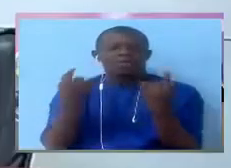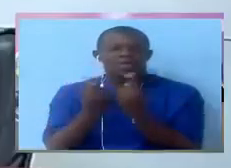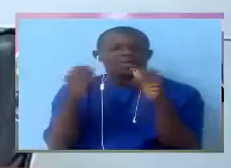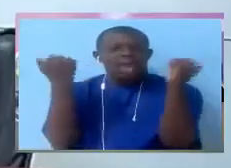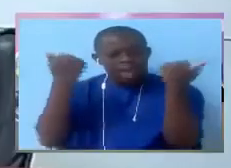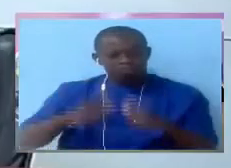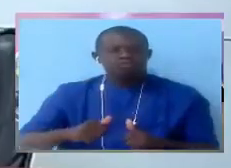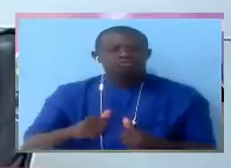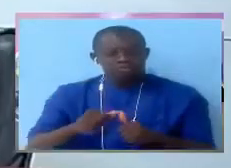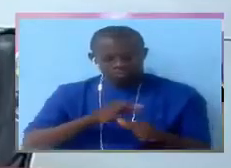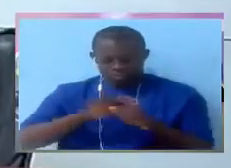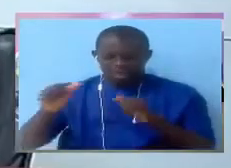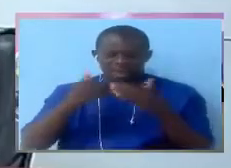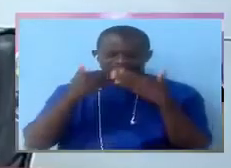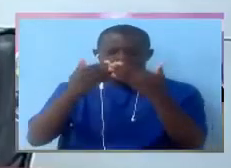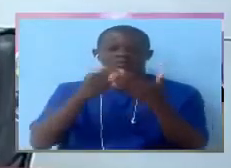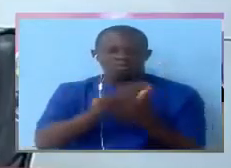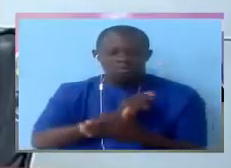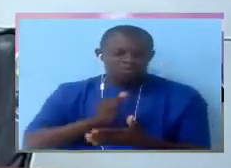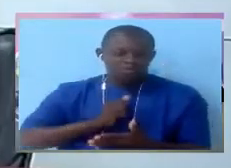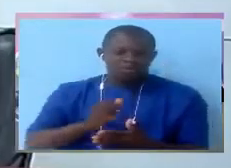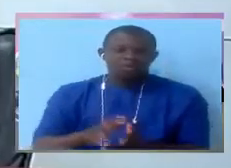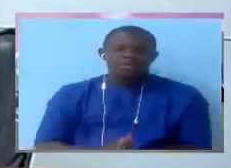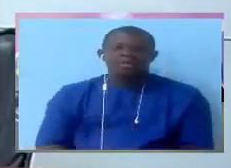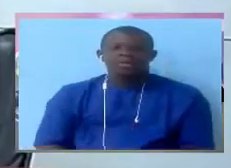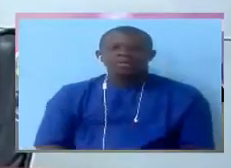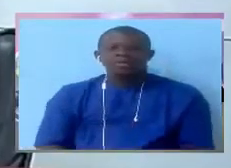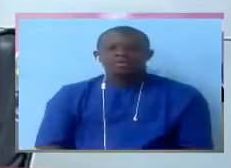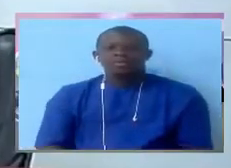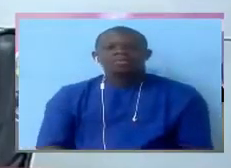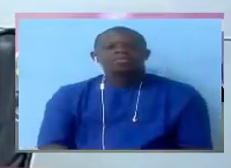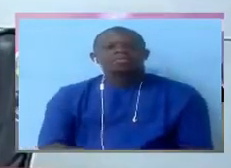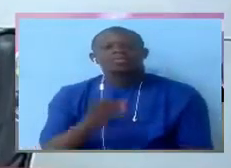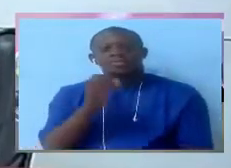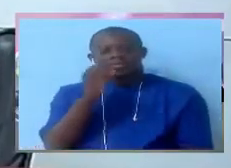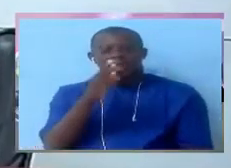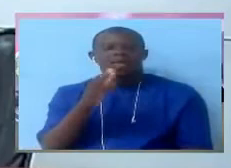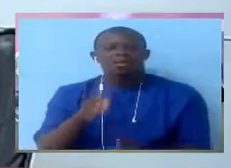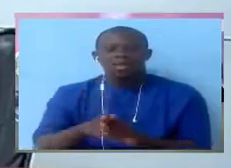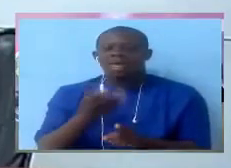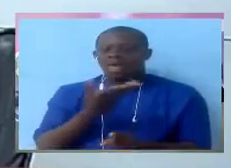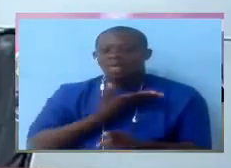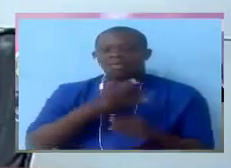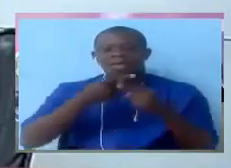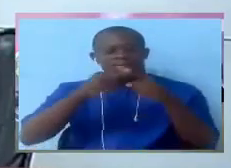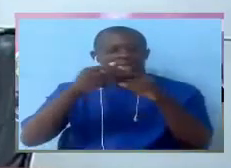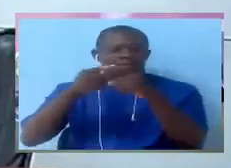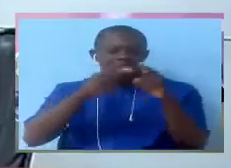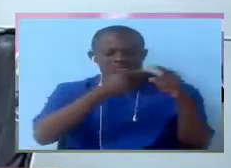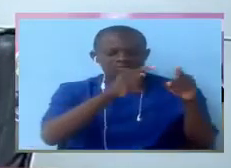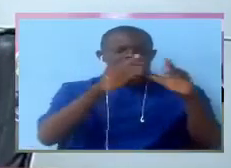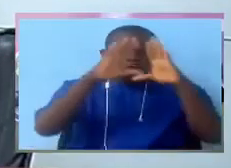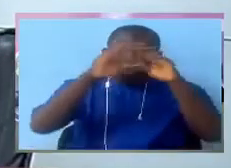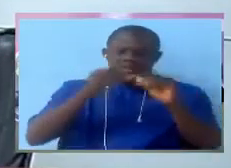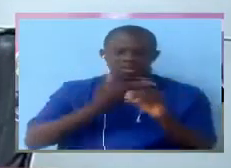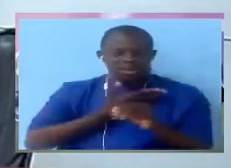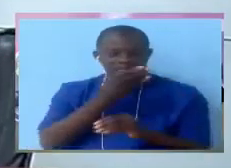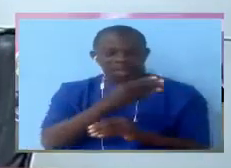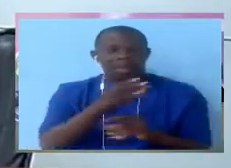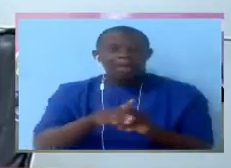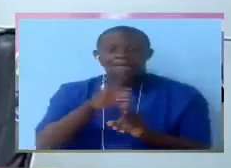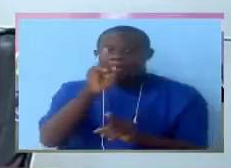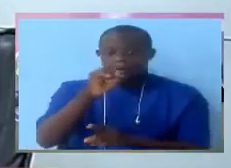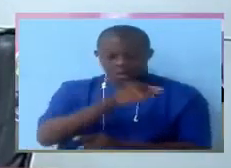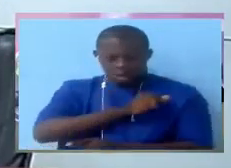neka gaay di mensa de different office la way ñun ñu ngi gis ni ñun tun boy ñun mom all the time ñu ci